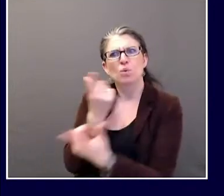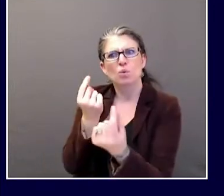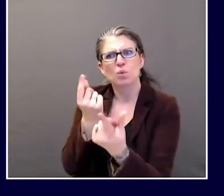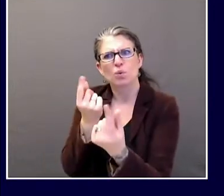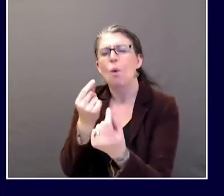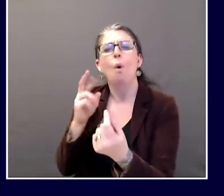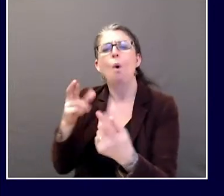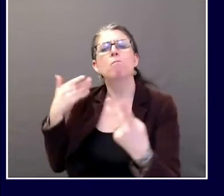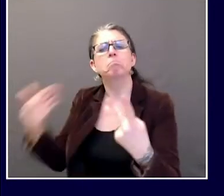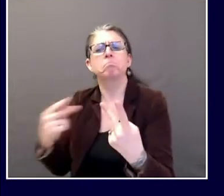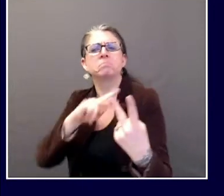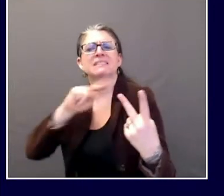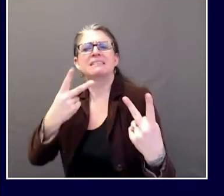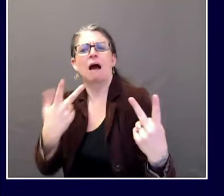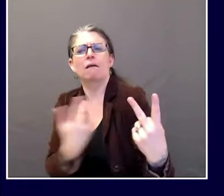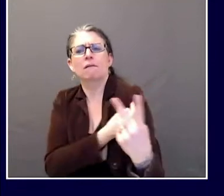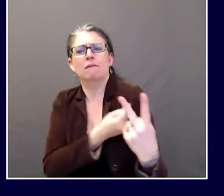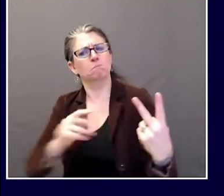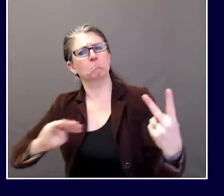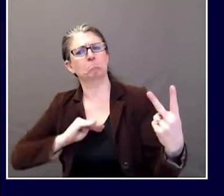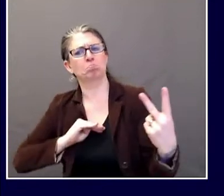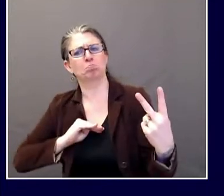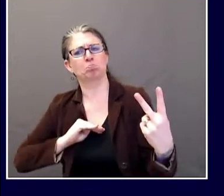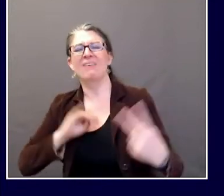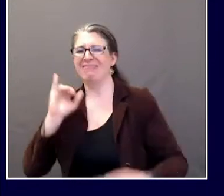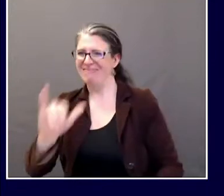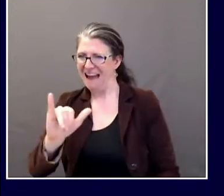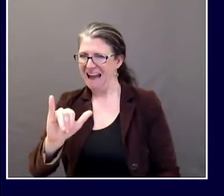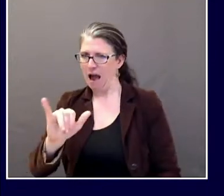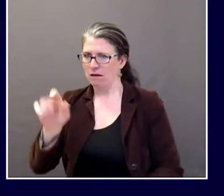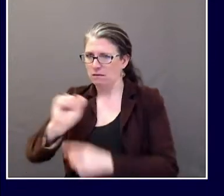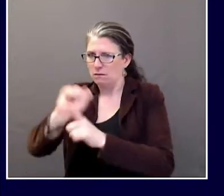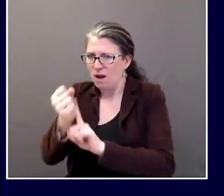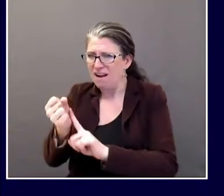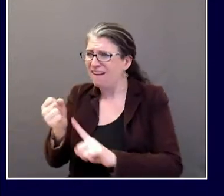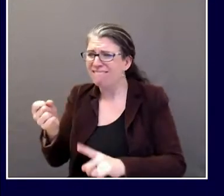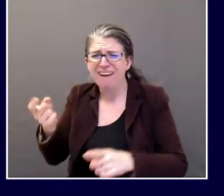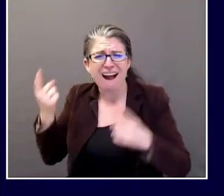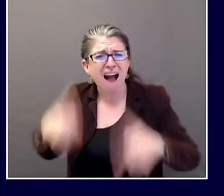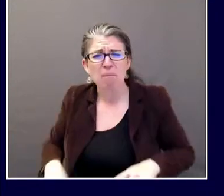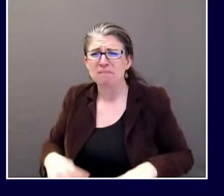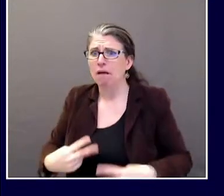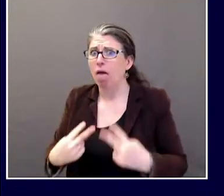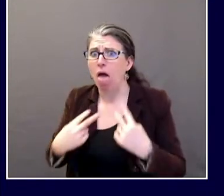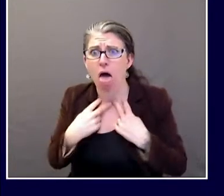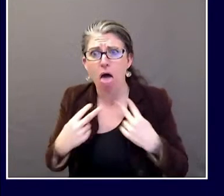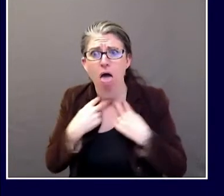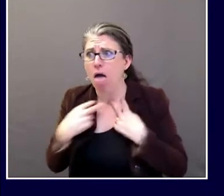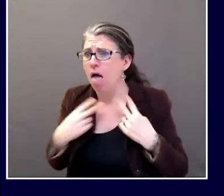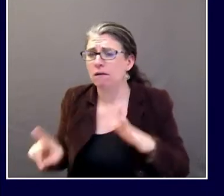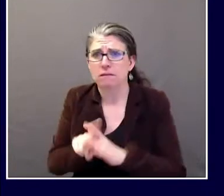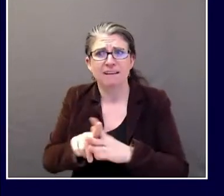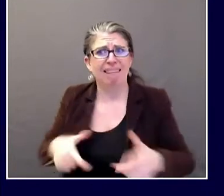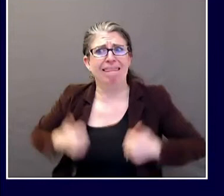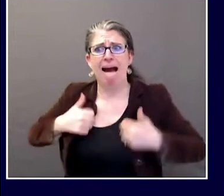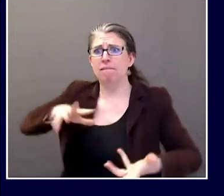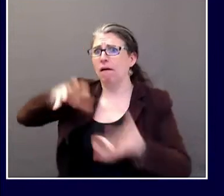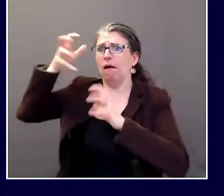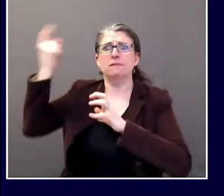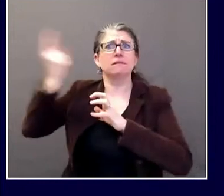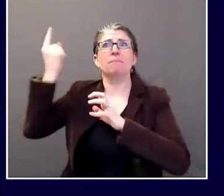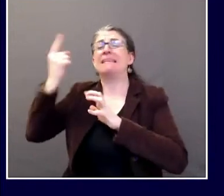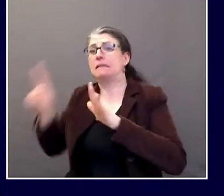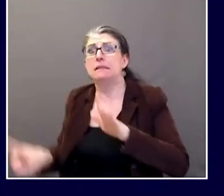and the second dose. So I just want to be really clear about what they said. This was, again, not a change in recommended